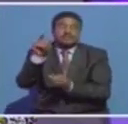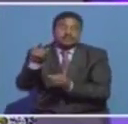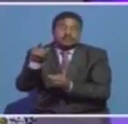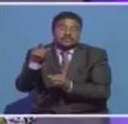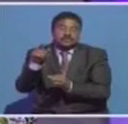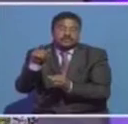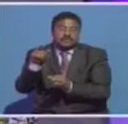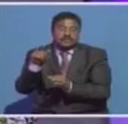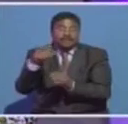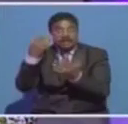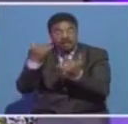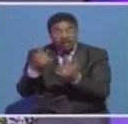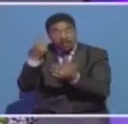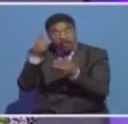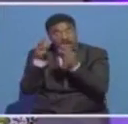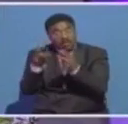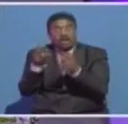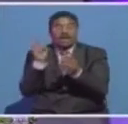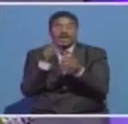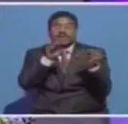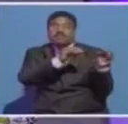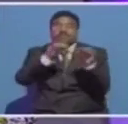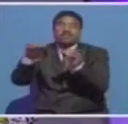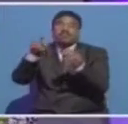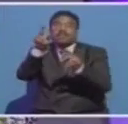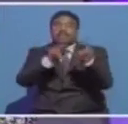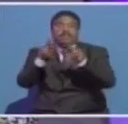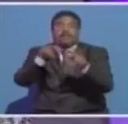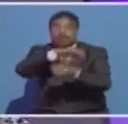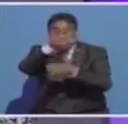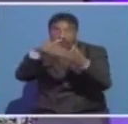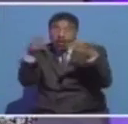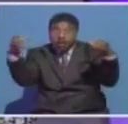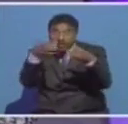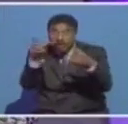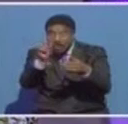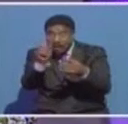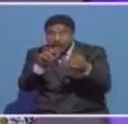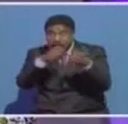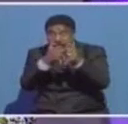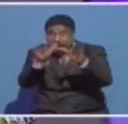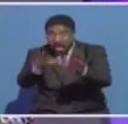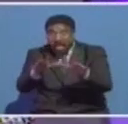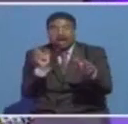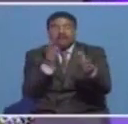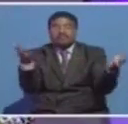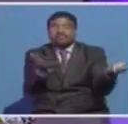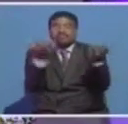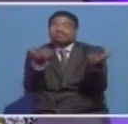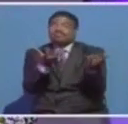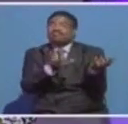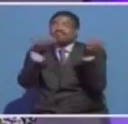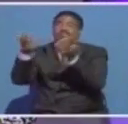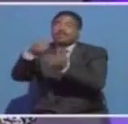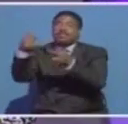to relocate the people. So the whole community or affected community is looked at holistically rather